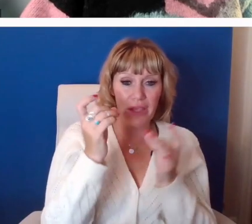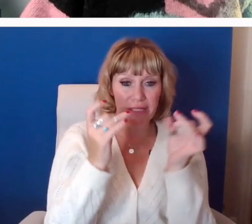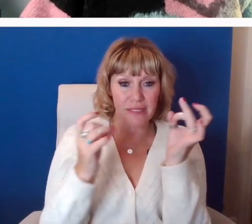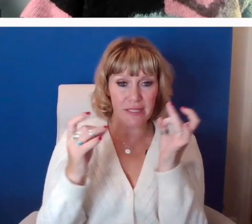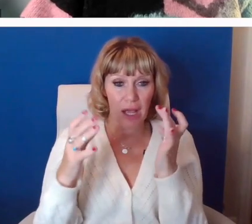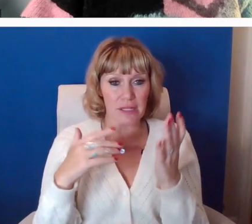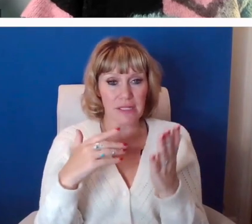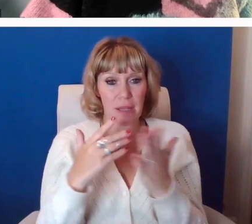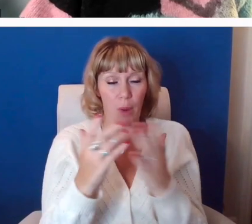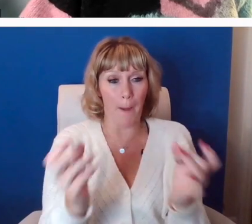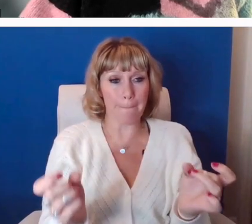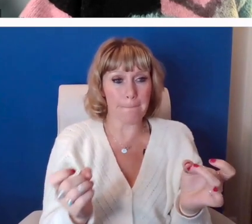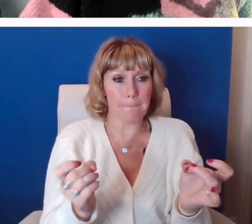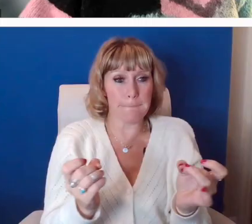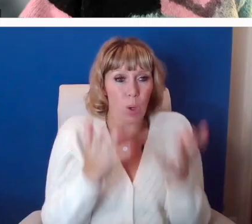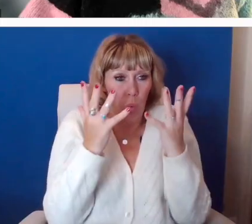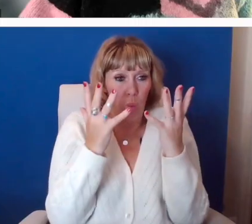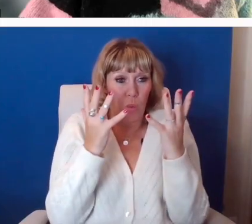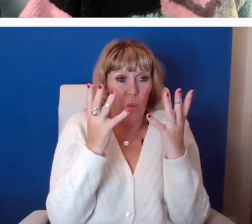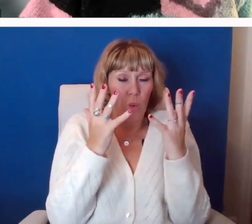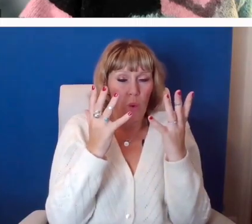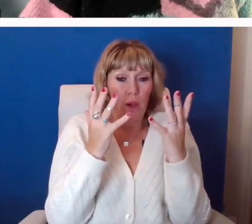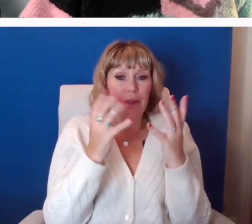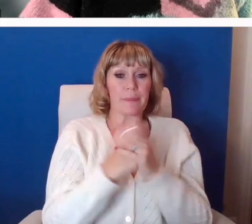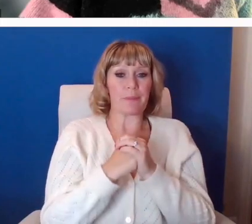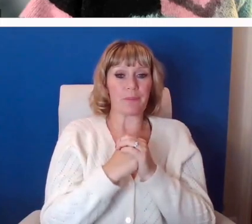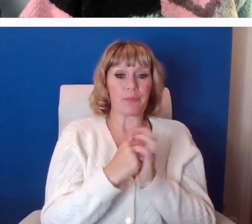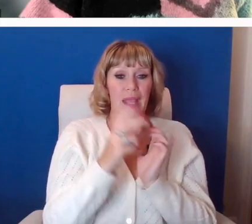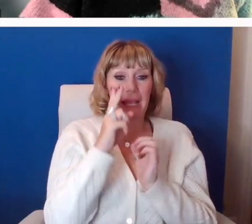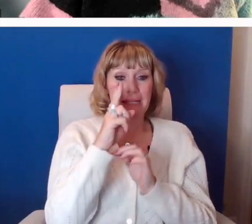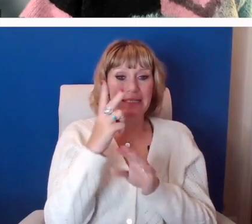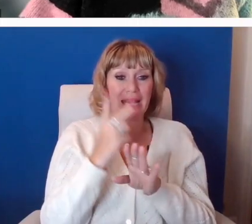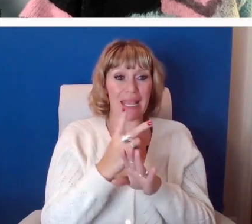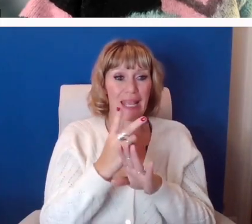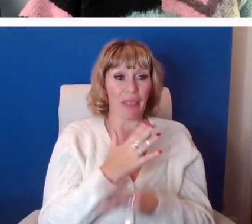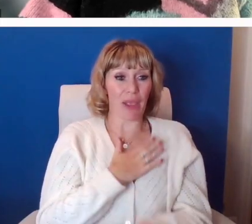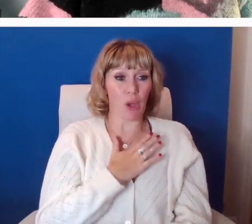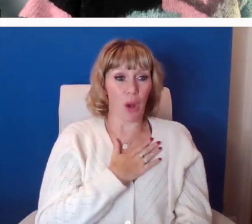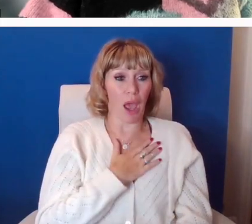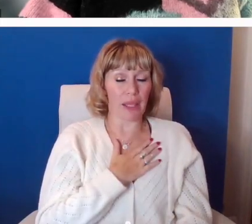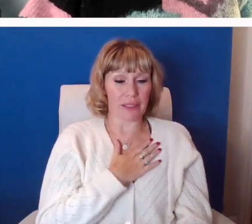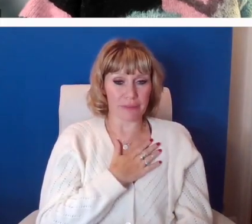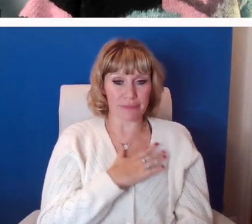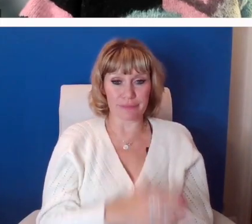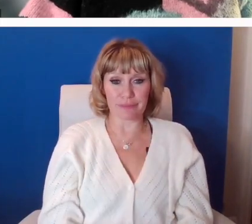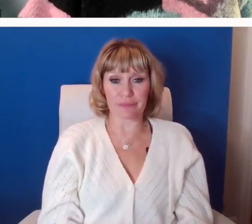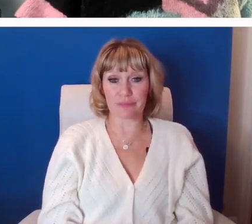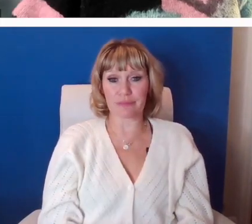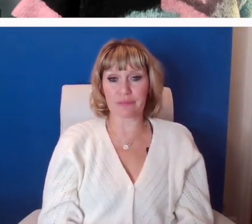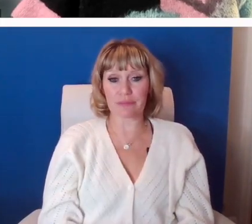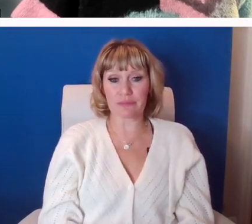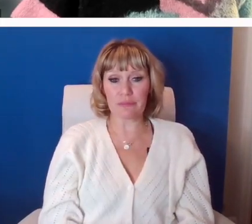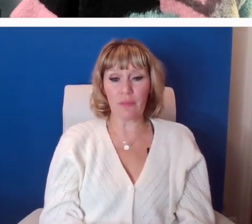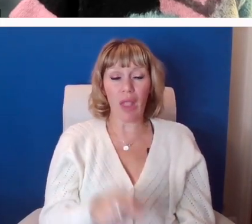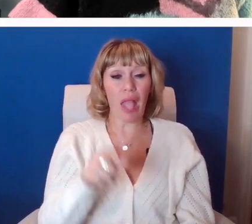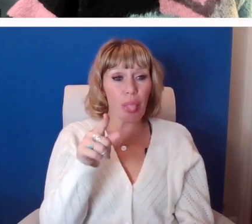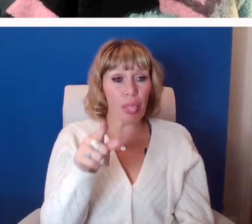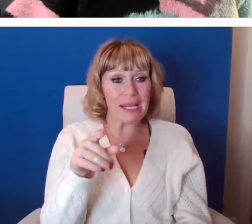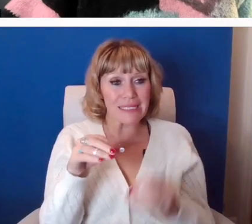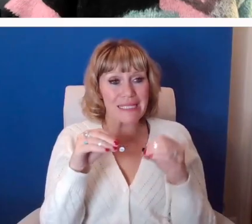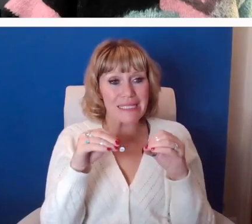in this. And again, I can see that you like it too. This is Barbara